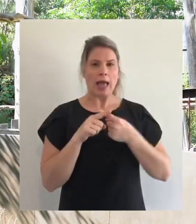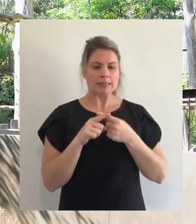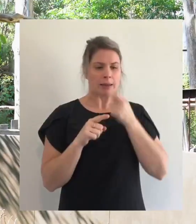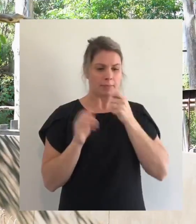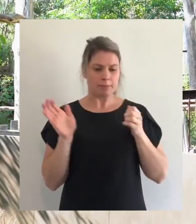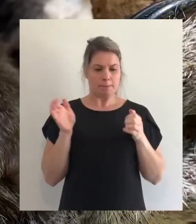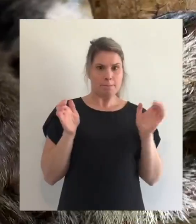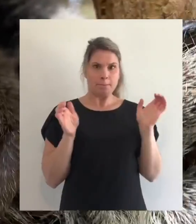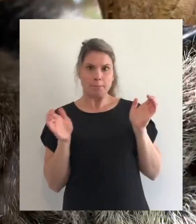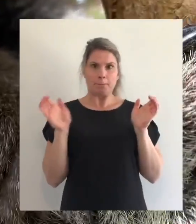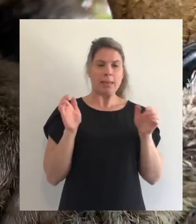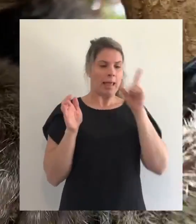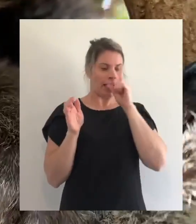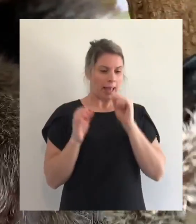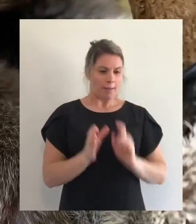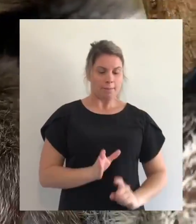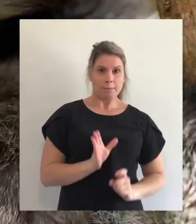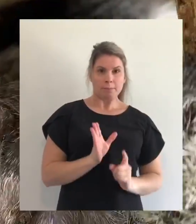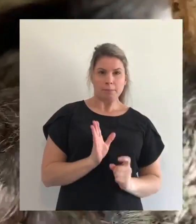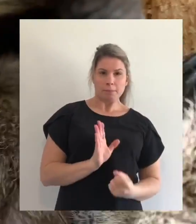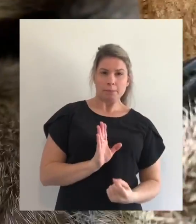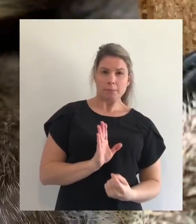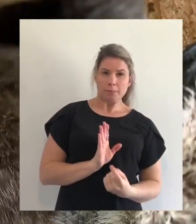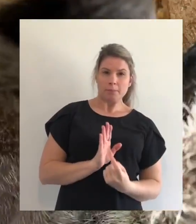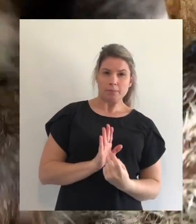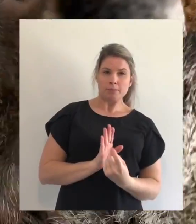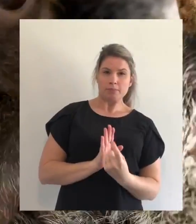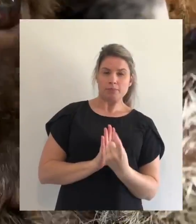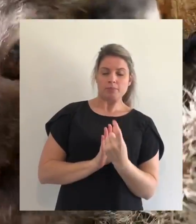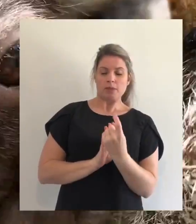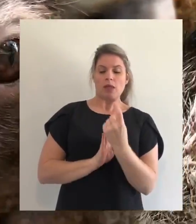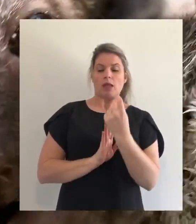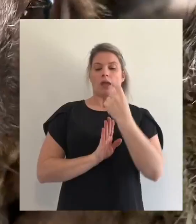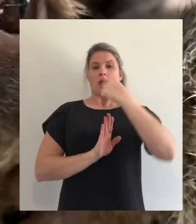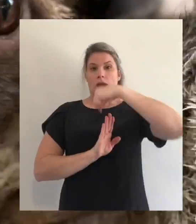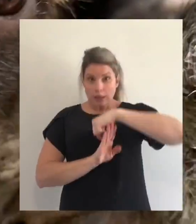completely developed yet. And it's actually going to make the climb from the birth canal where it's born up